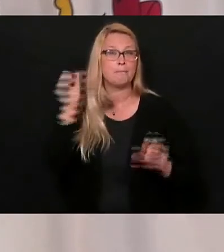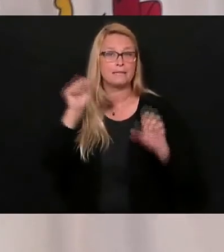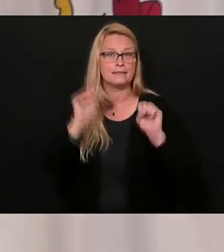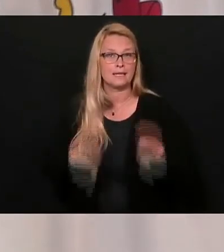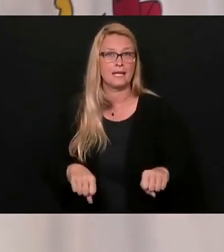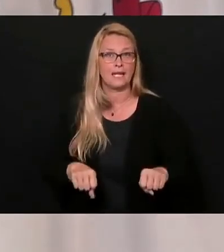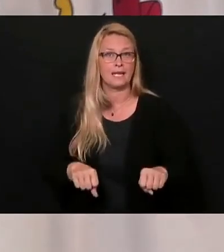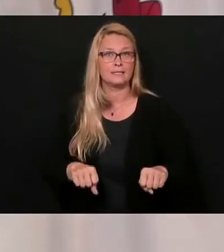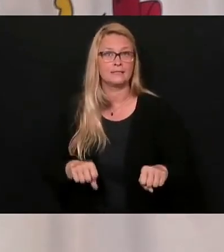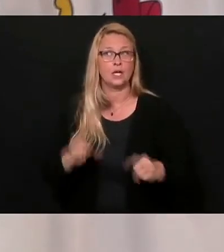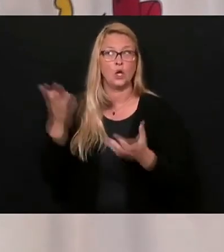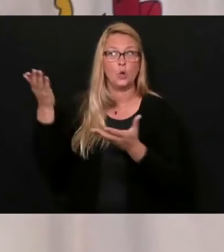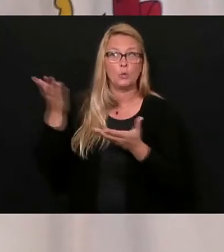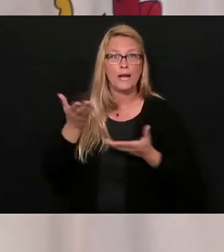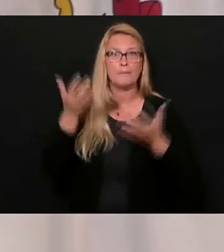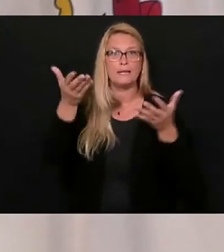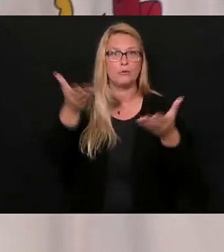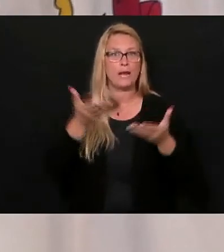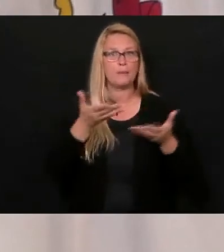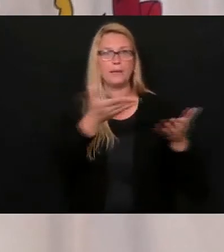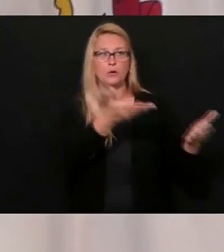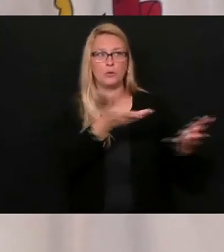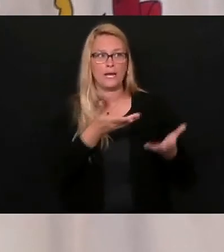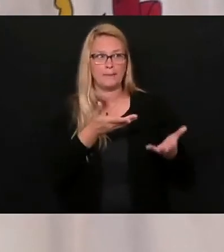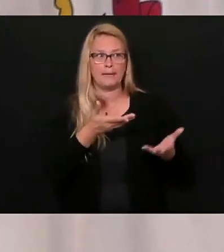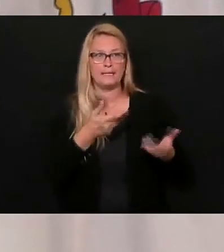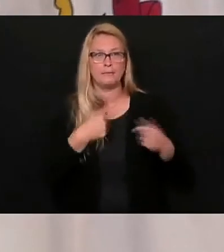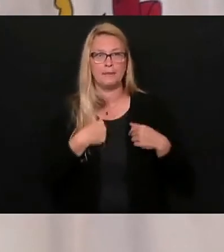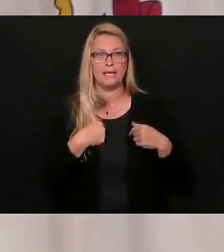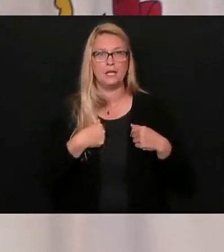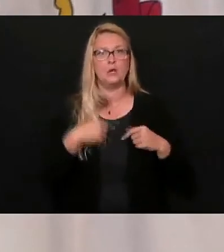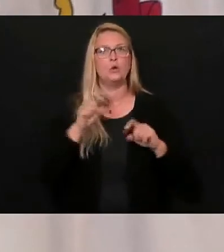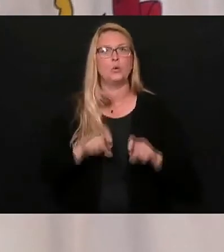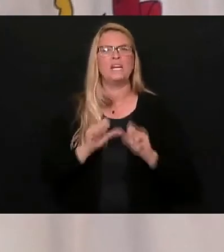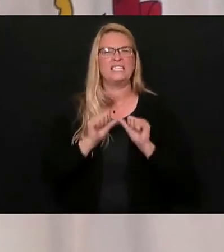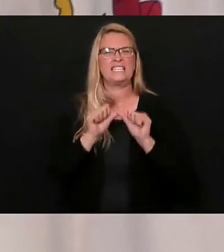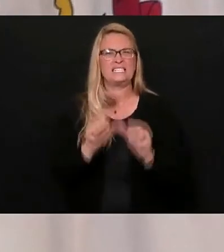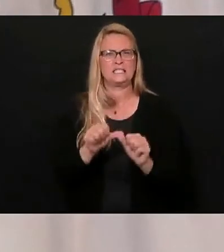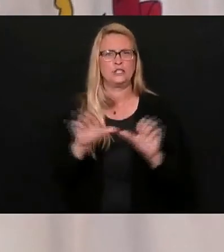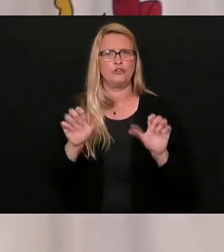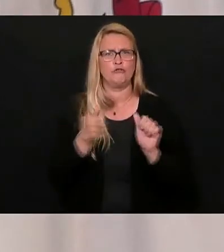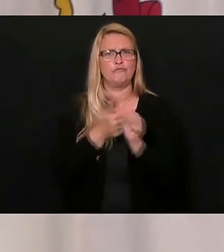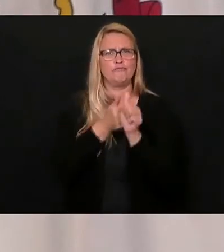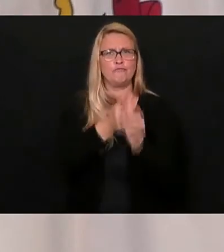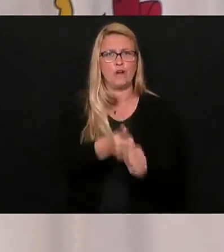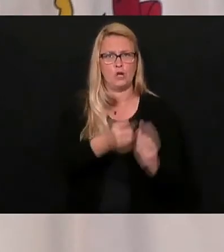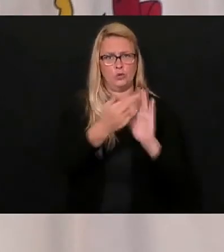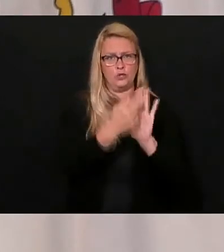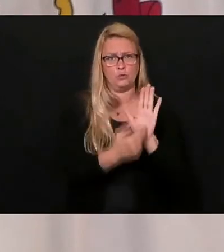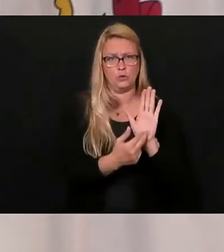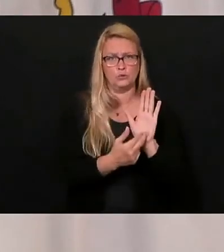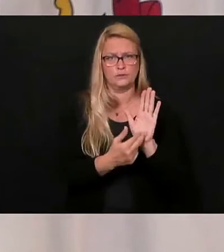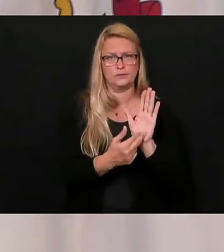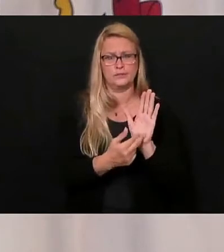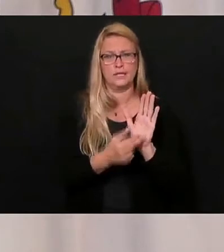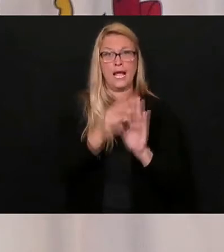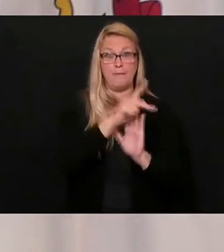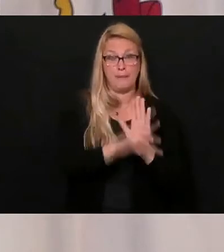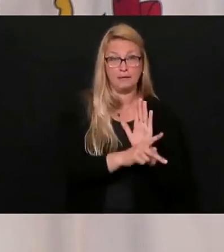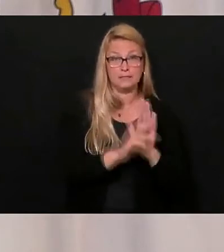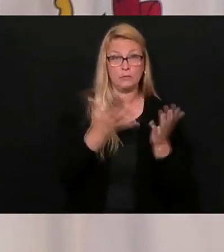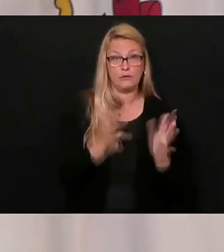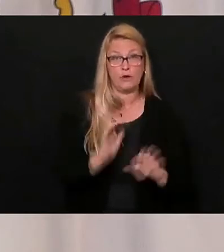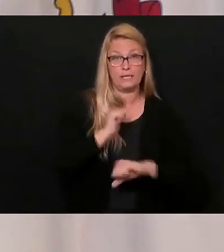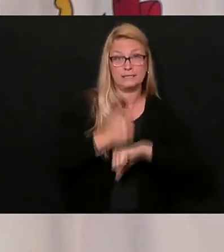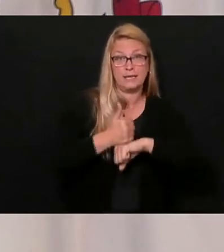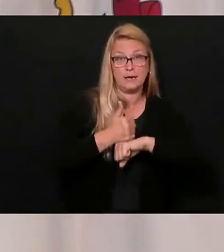a recommendation. The recommendation all came to me that we need to stick with where we're at, and absolutely with all in me, I